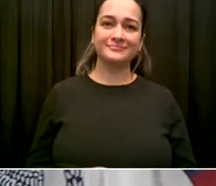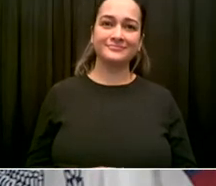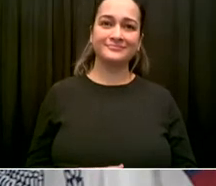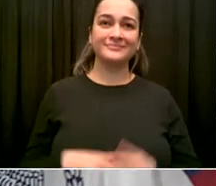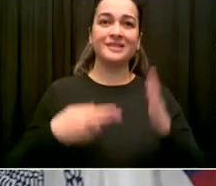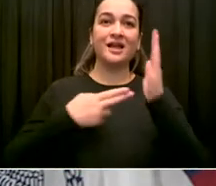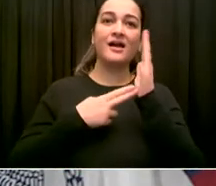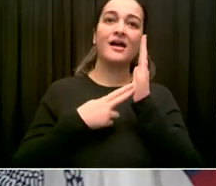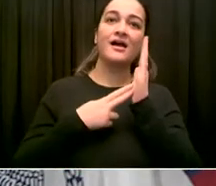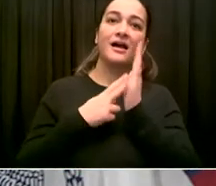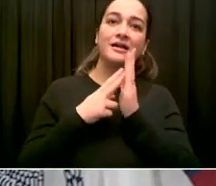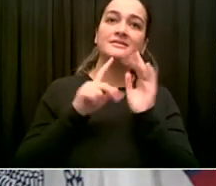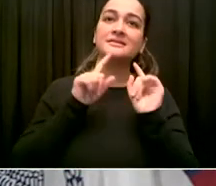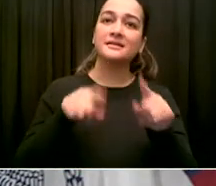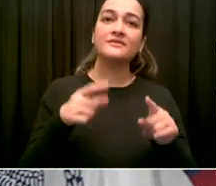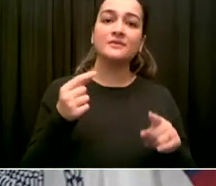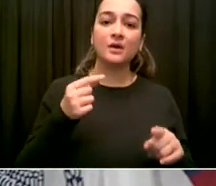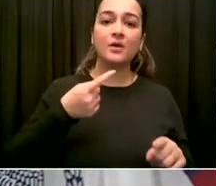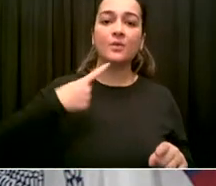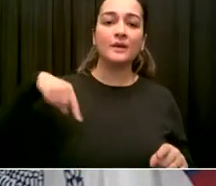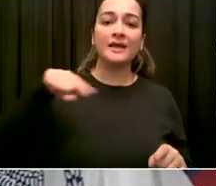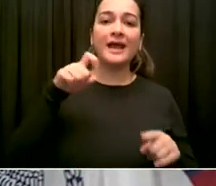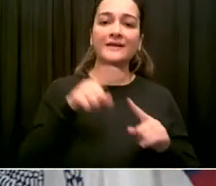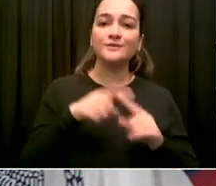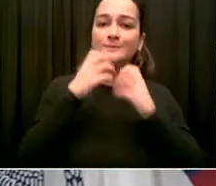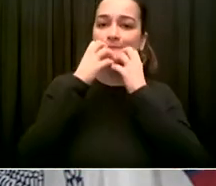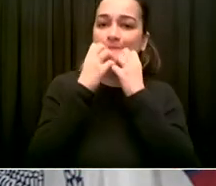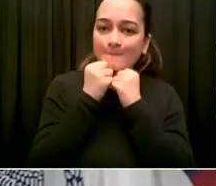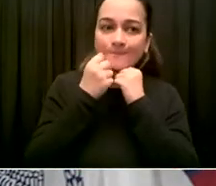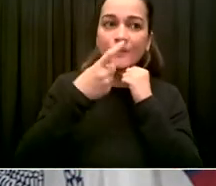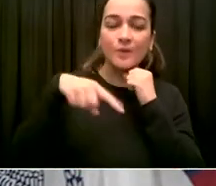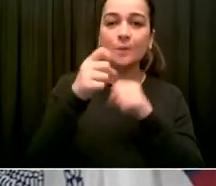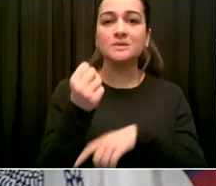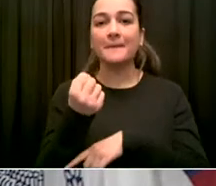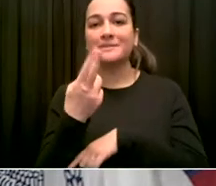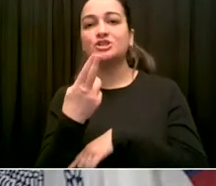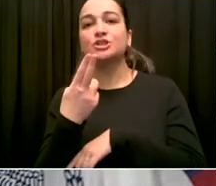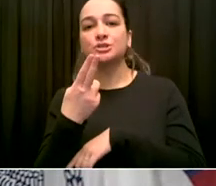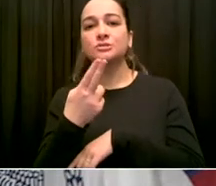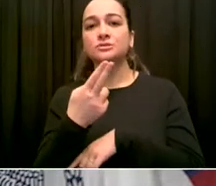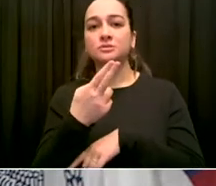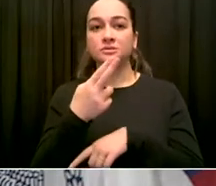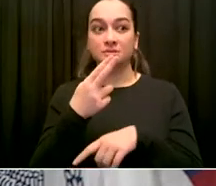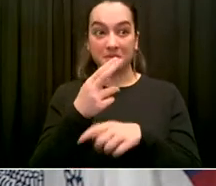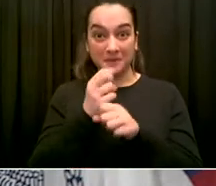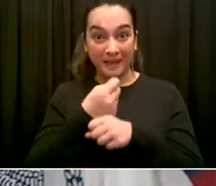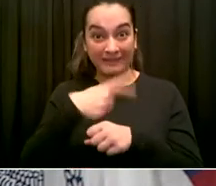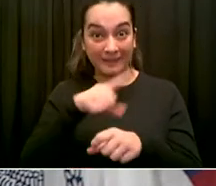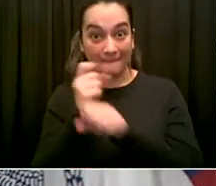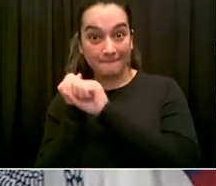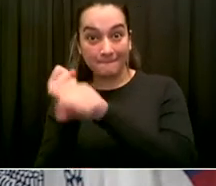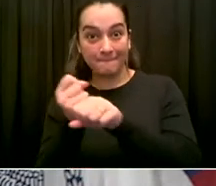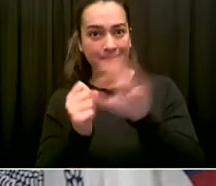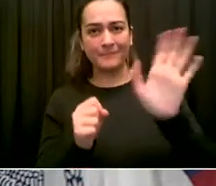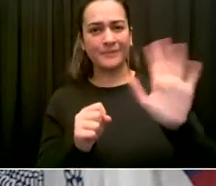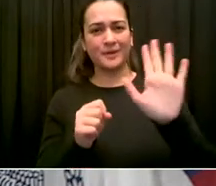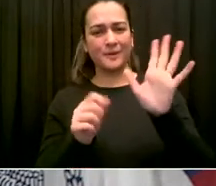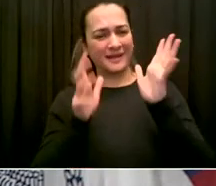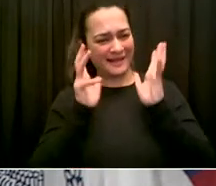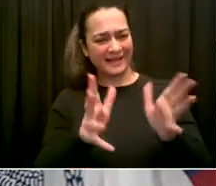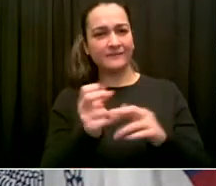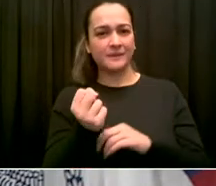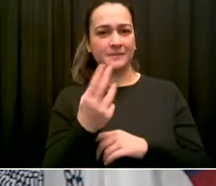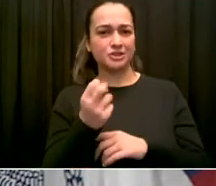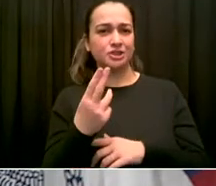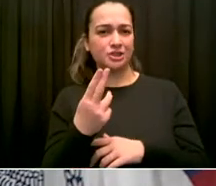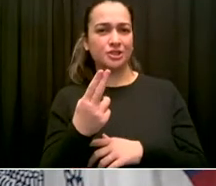allow them to do what they do, don't make them do something they can't do, and make the game more interesting, because as a true baseball